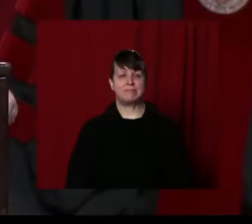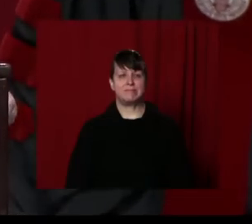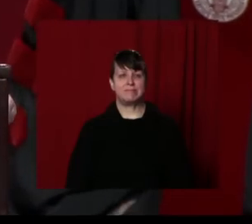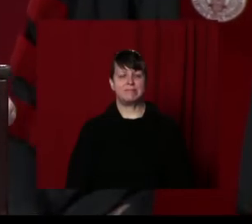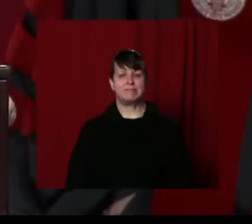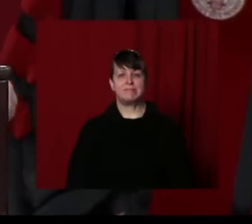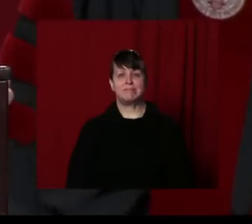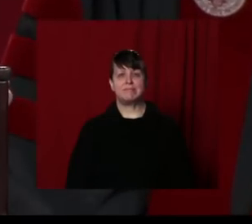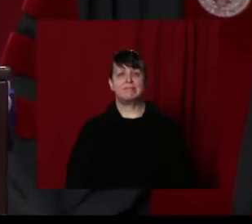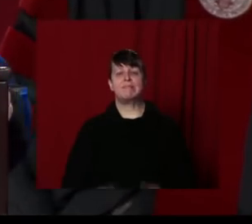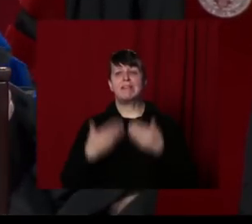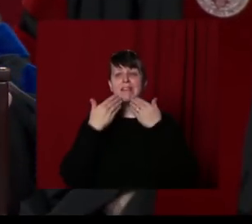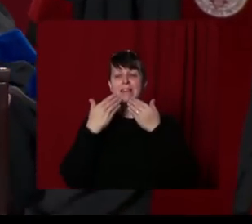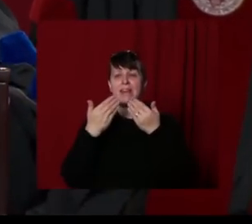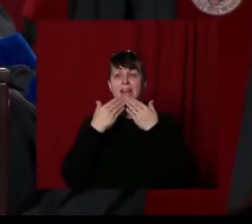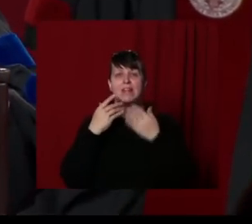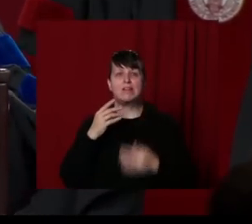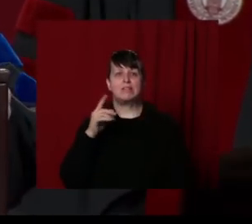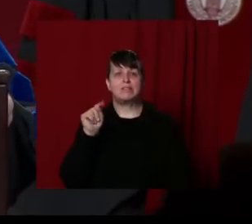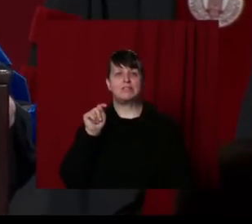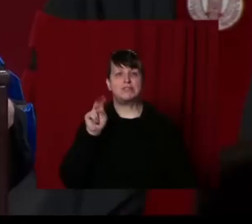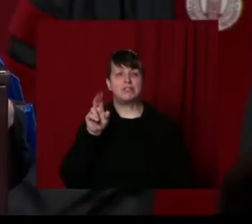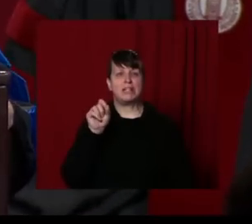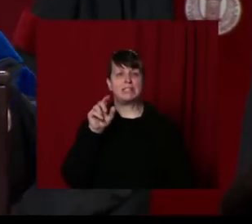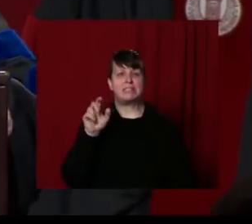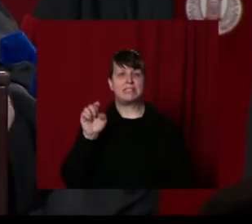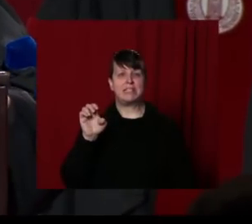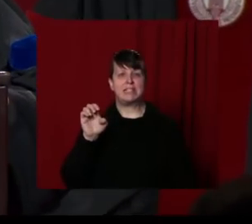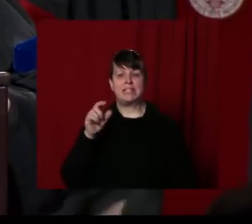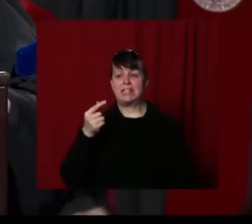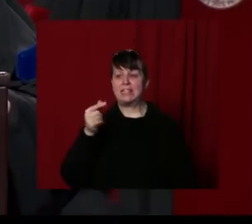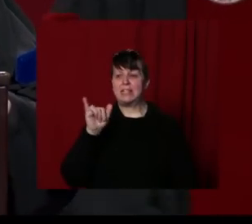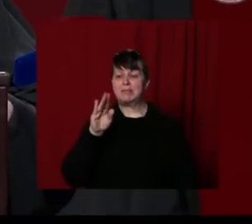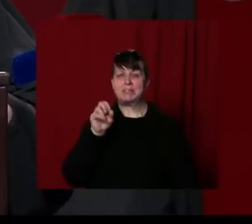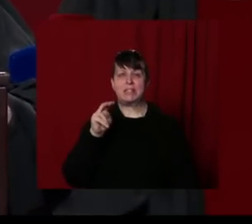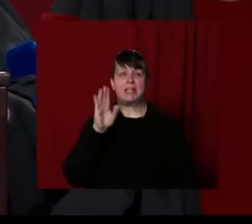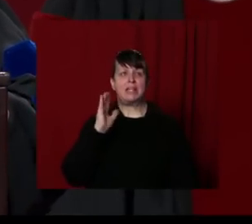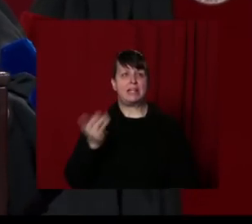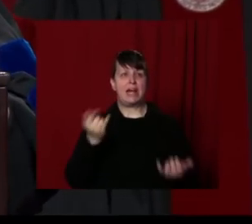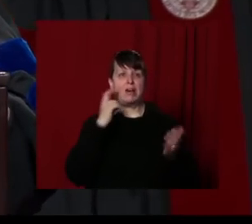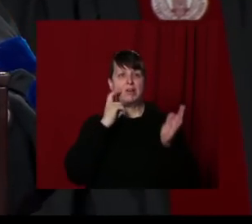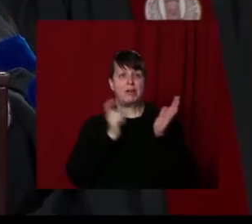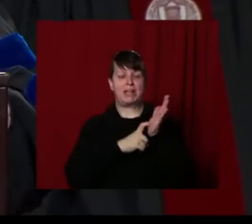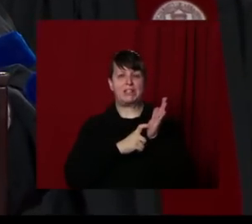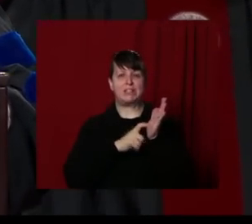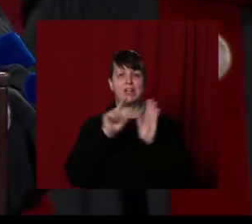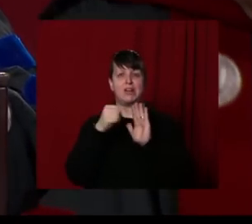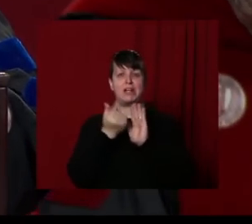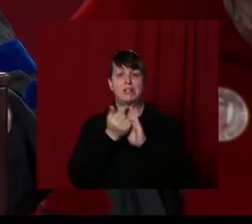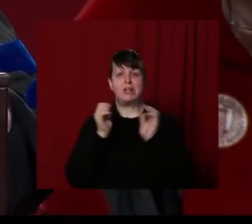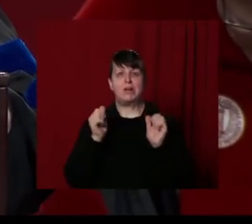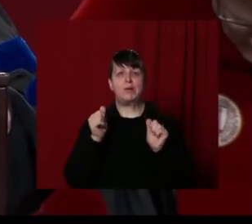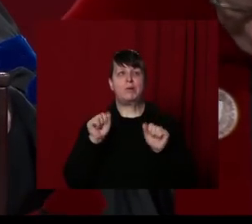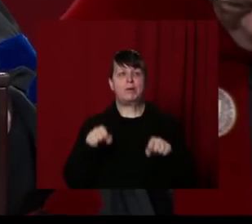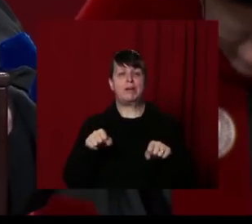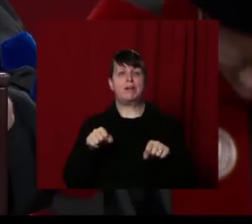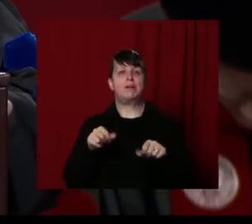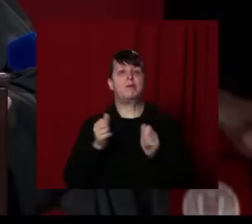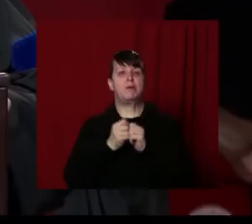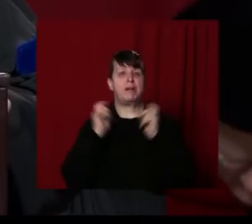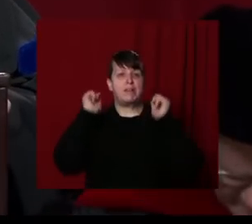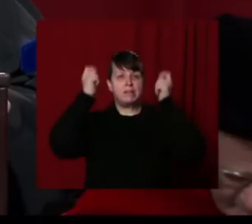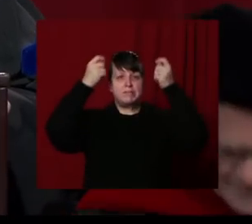Thank you, Trustee Gibson. We will now begin the recognition of our graduates with the hooding of the doctoral